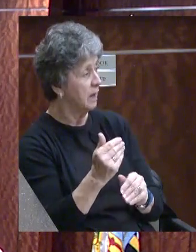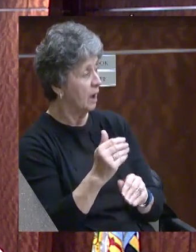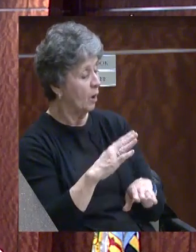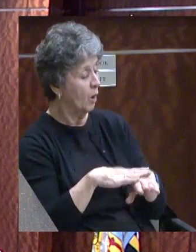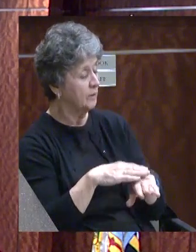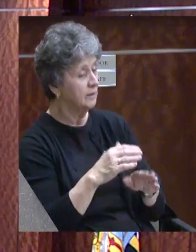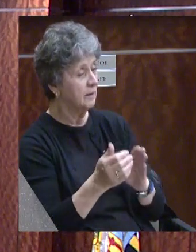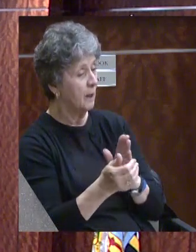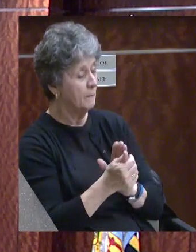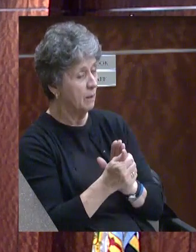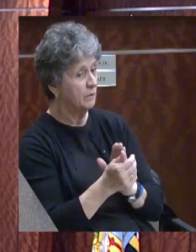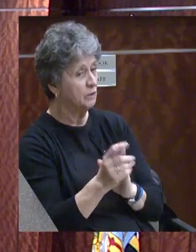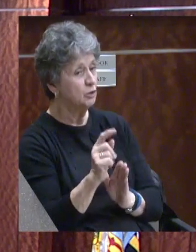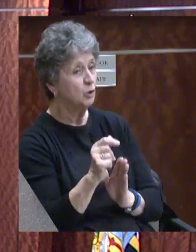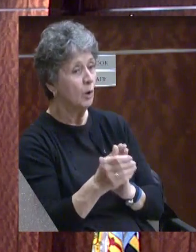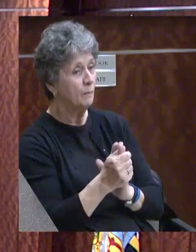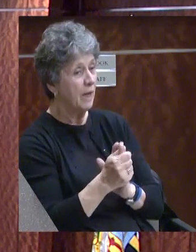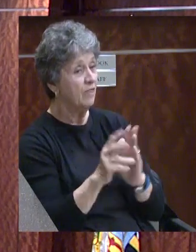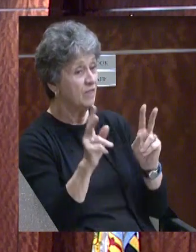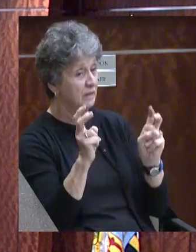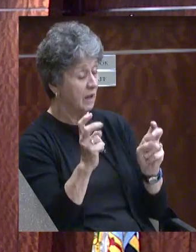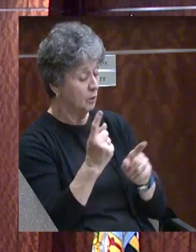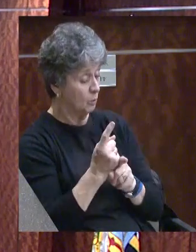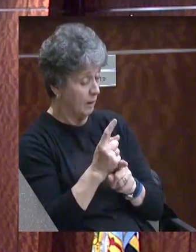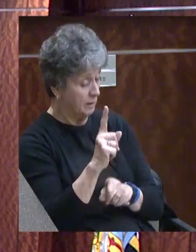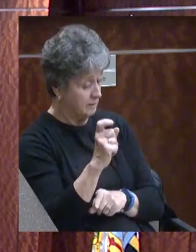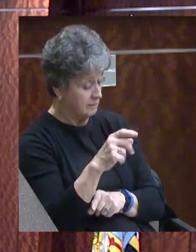amendment? To amend the title, correct? Yes.